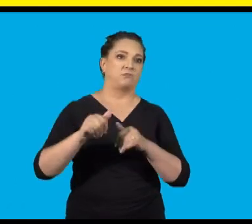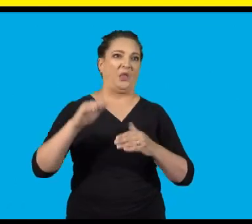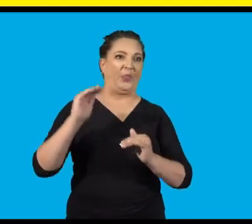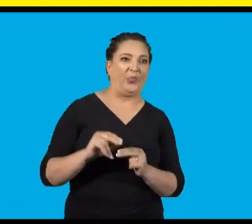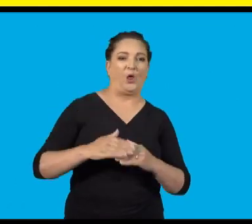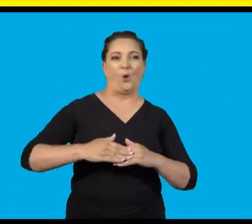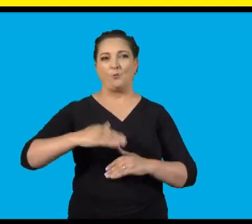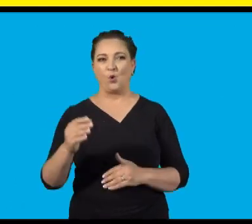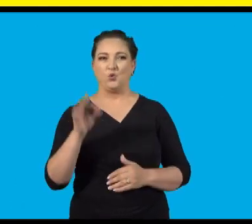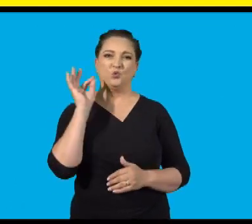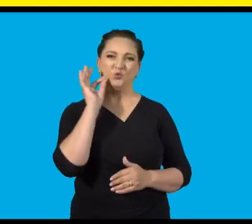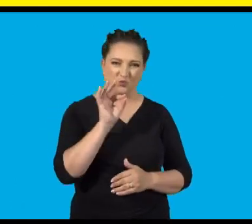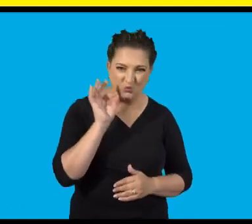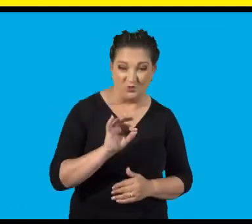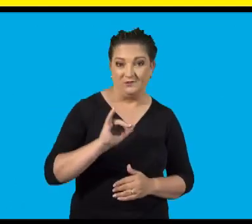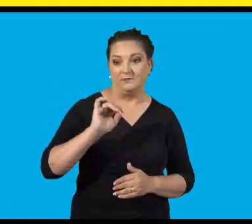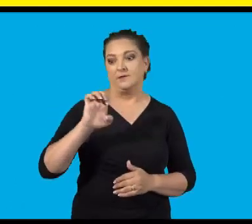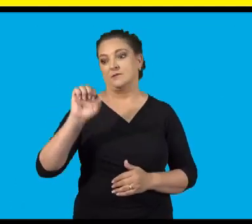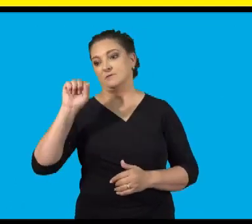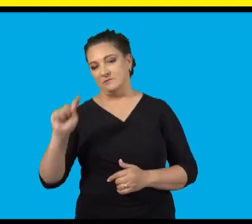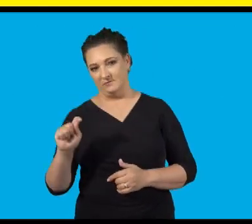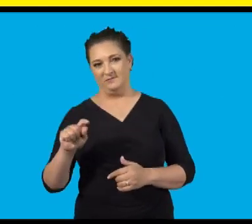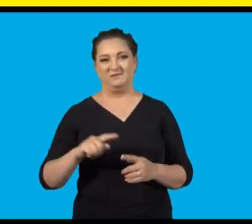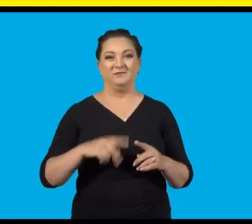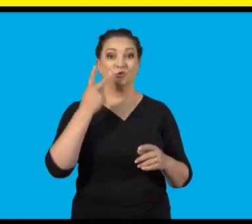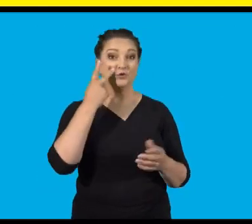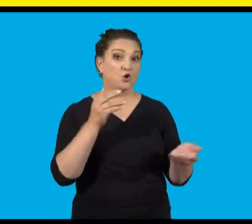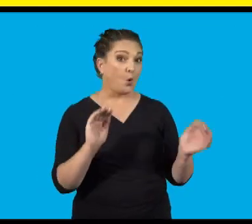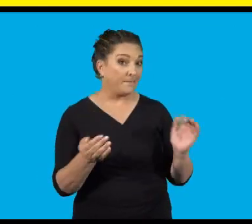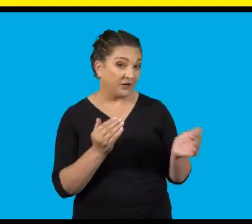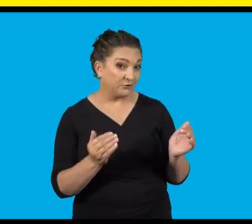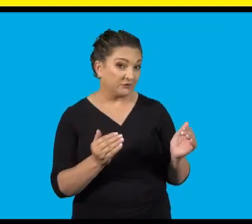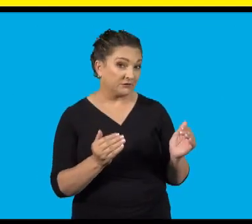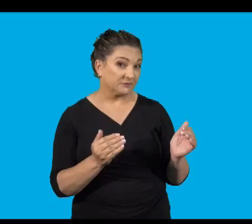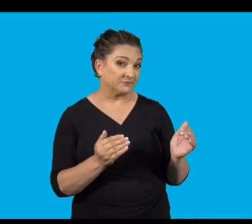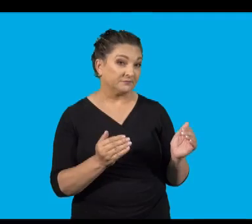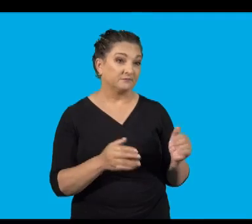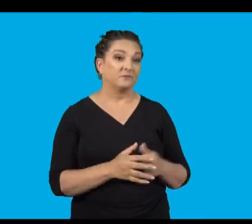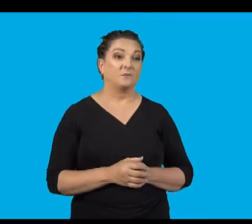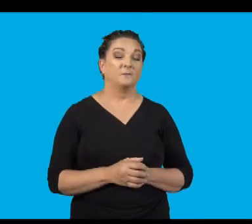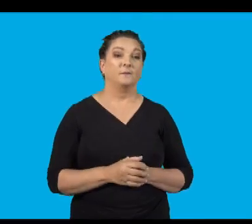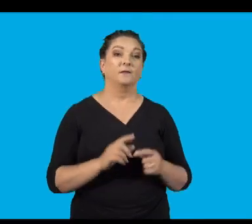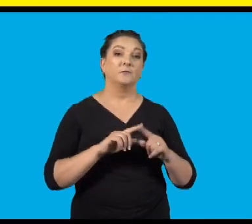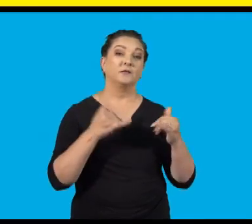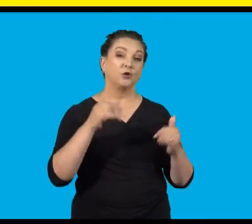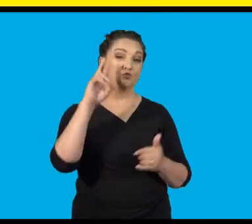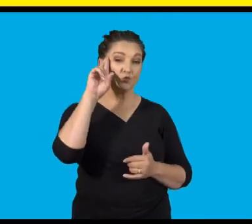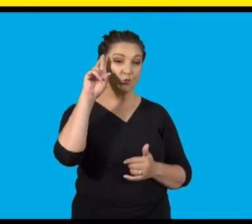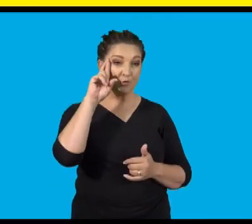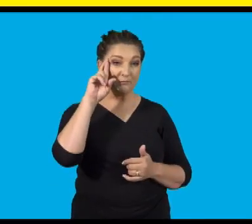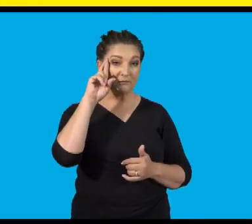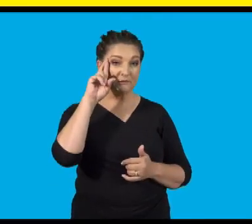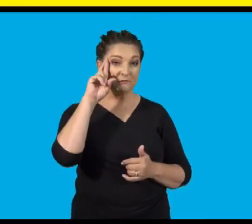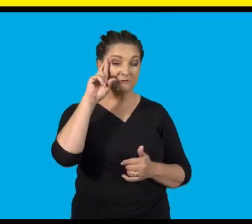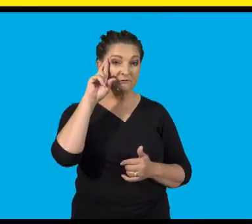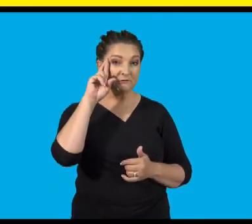more, good, sweetest. And remember, when you're looking at degrees of comparison, all right, when we're looking at degrees